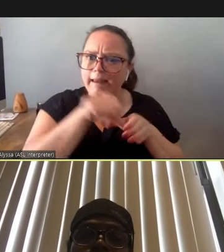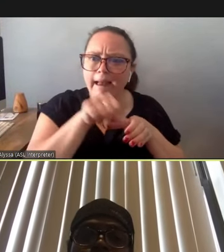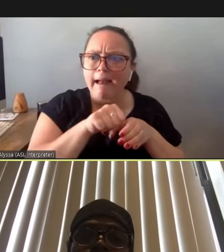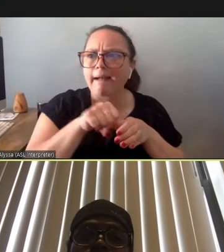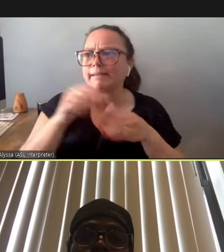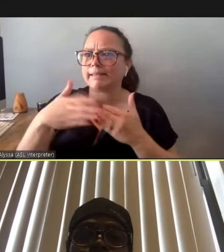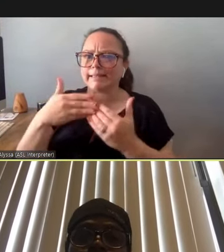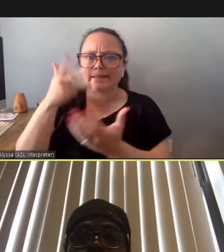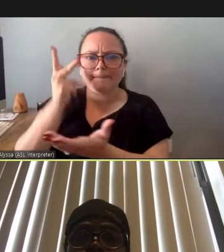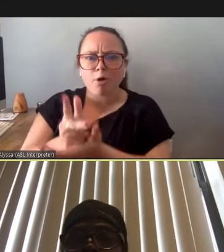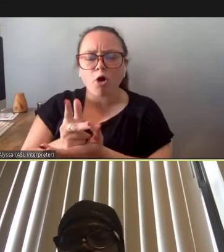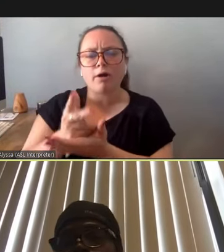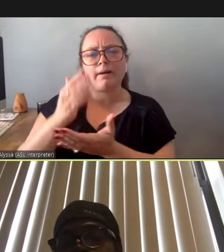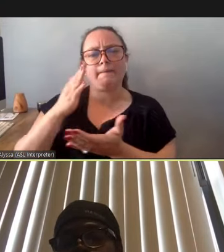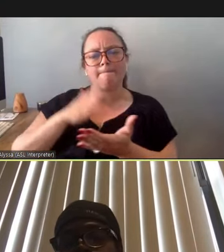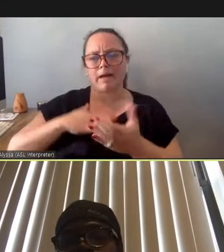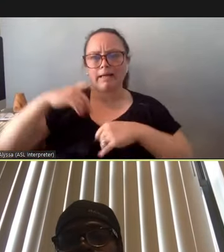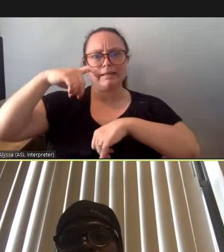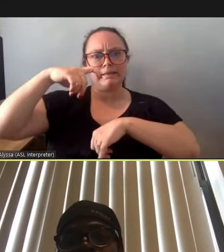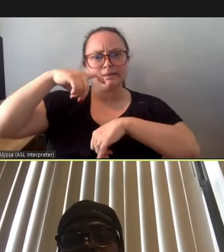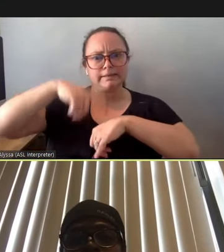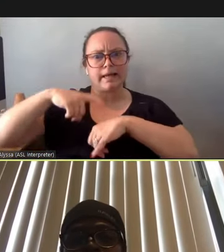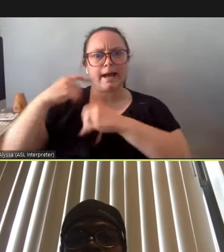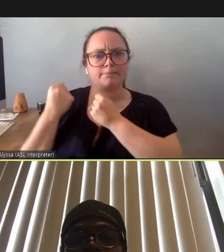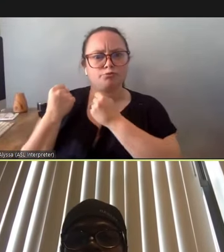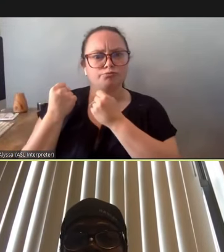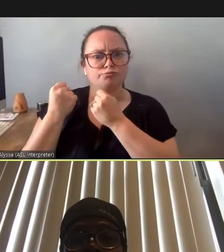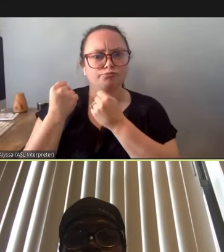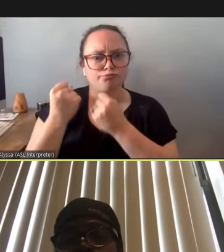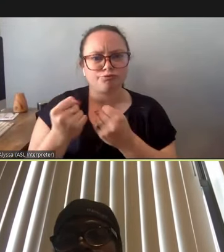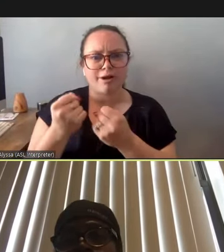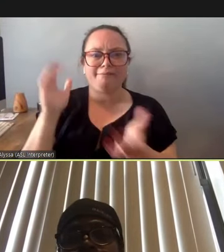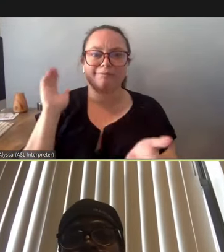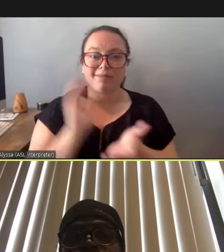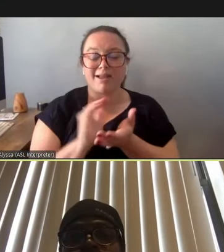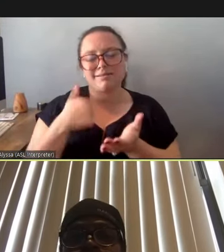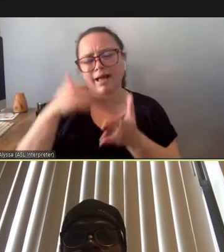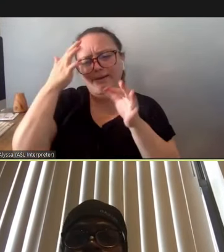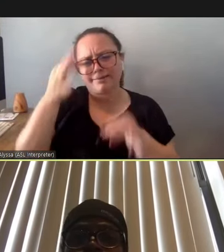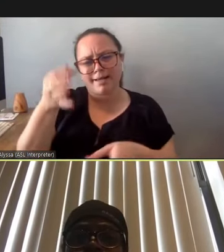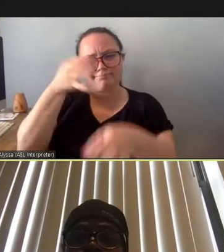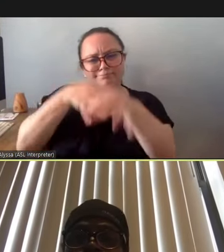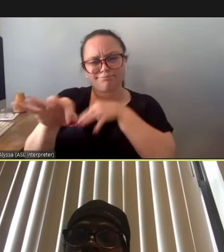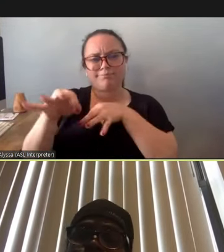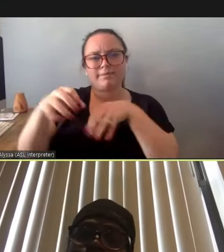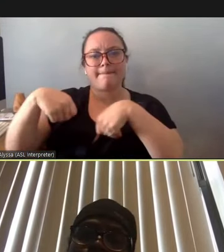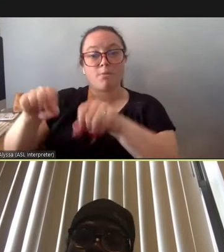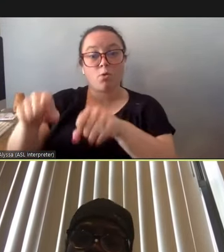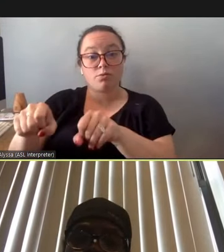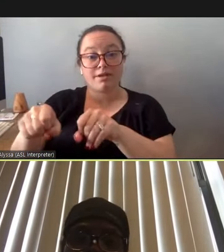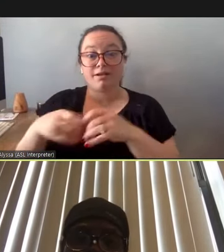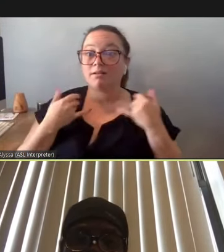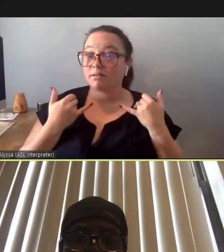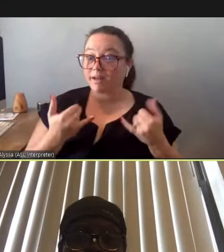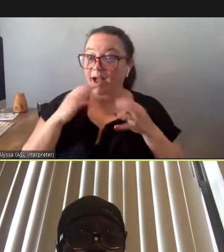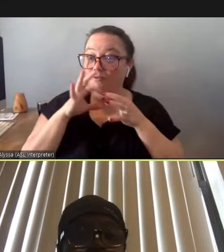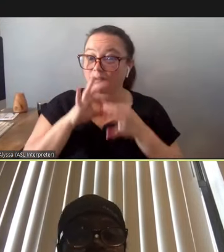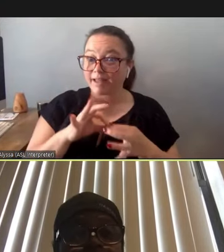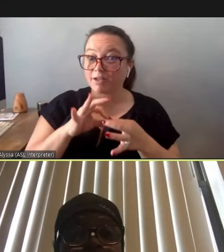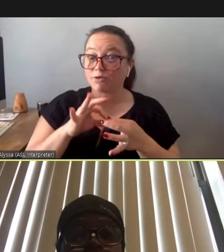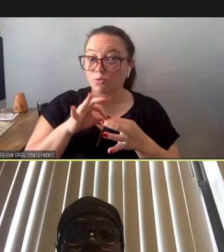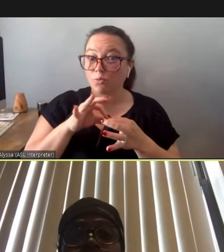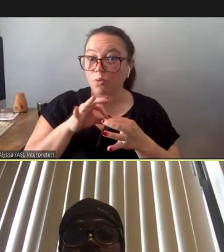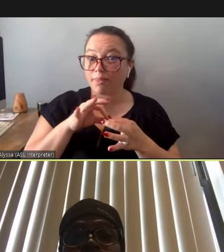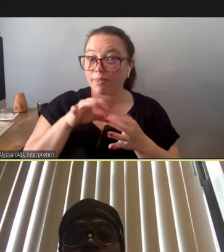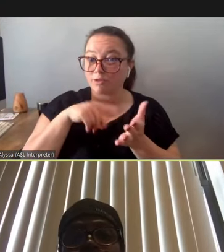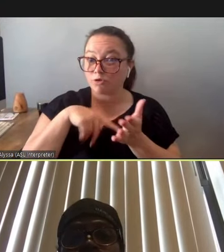commute time, I opt to ride my motorcycle. Actually, now in light of the tolling that will take place, I'd be even